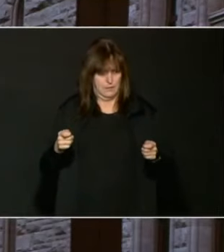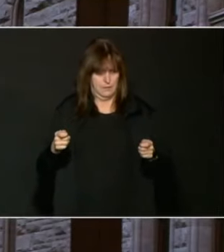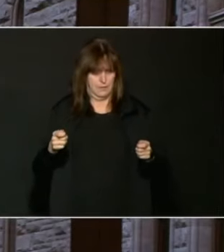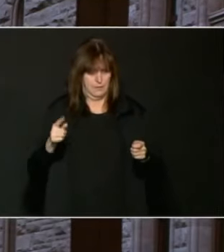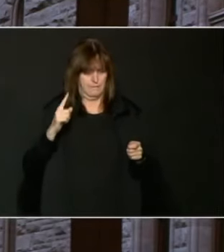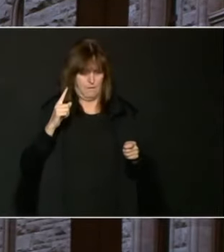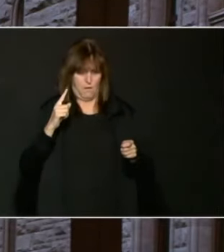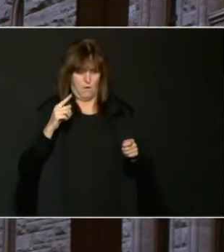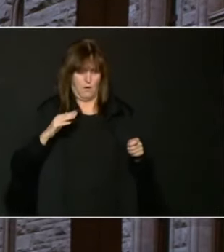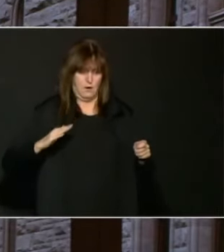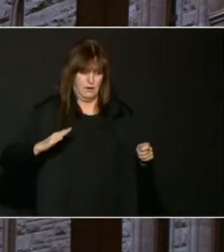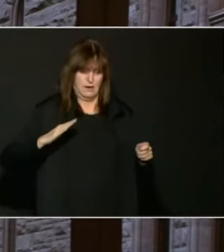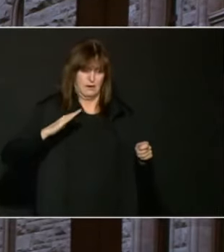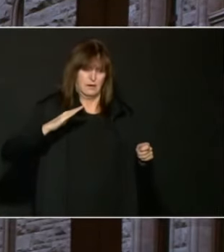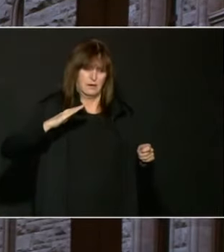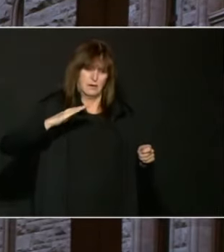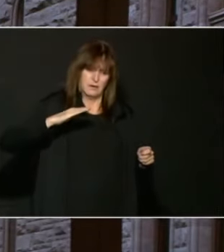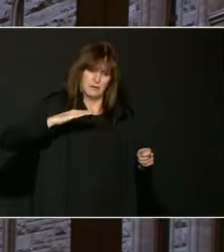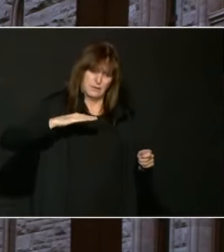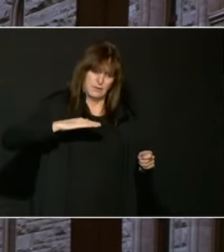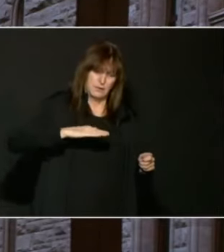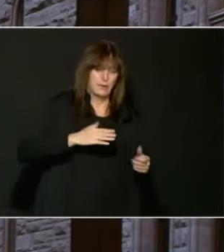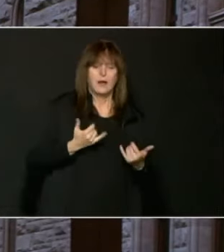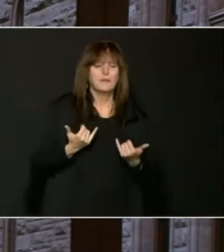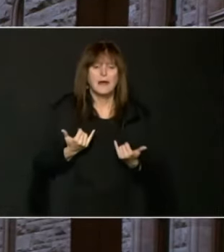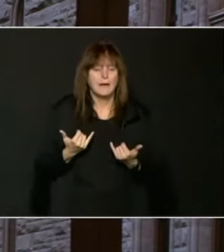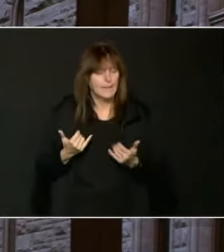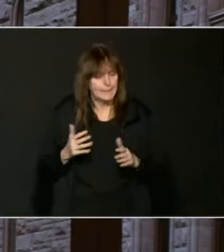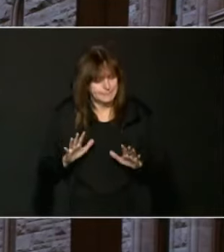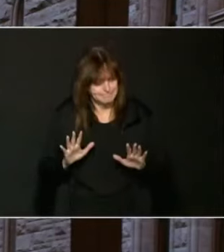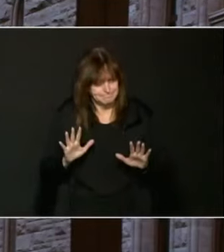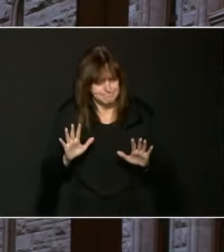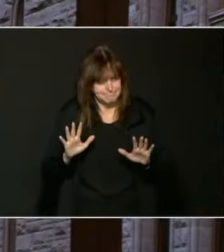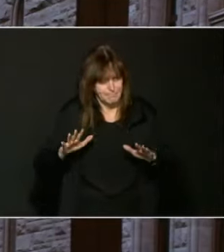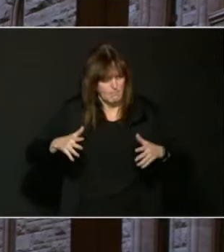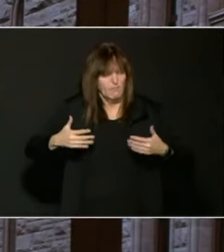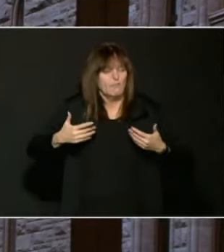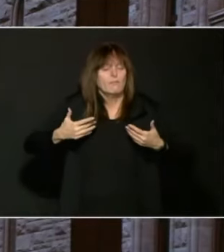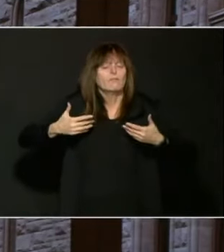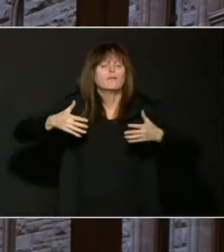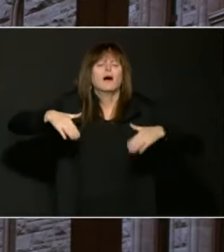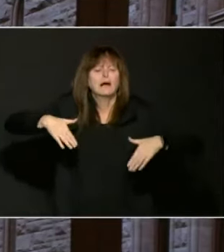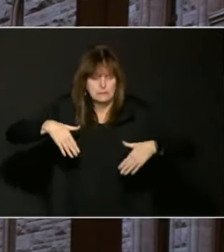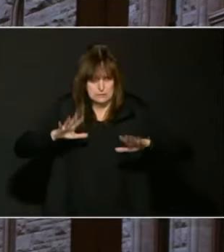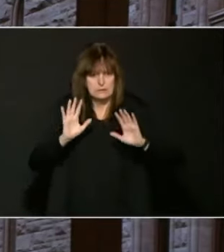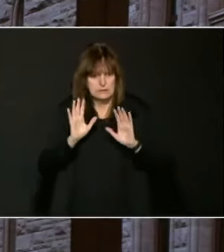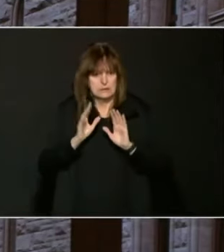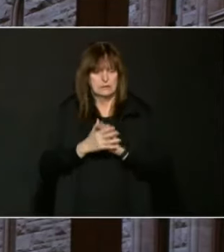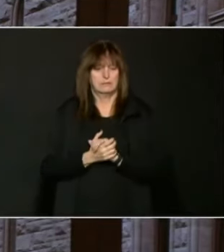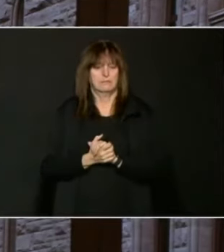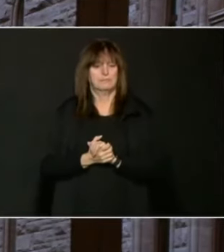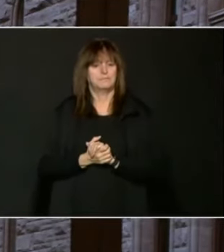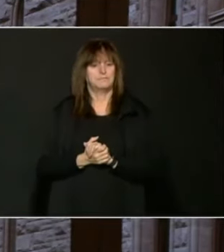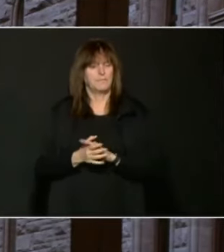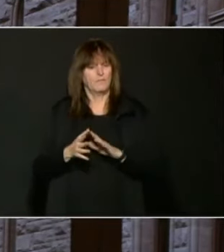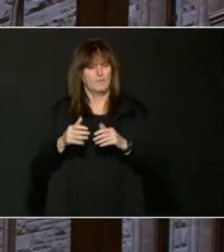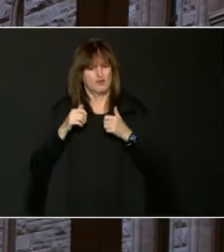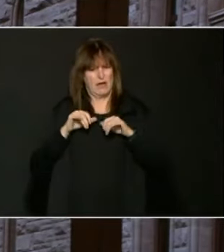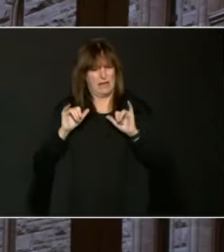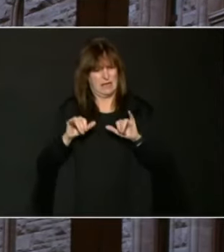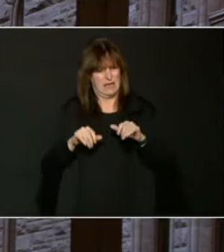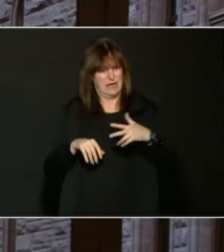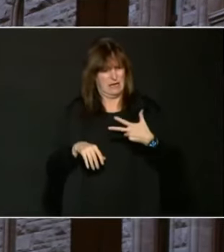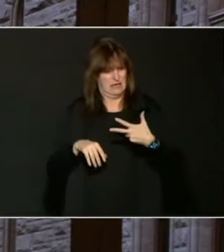can't make that conclusion at this stage. We may be able to slow it down instead of doubling every 5 to 10 days, maybe a bit